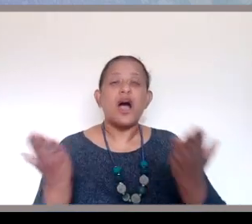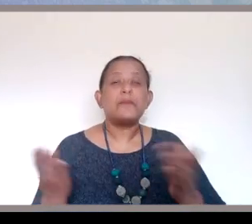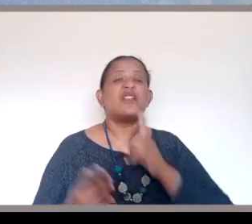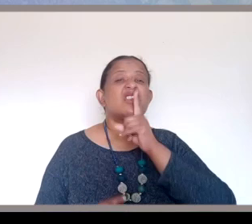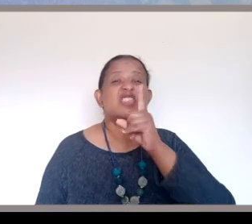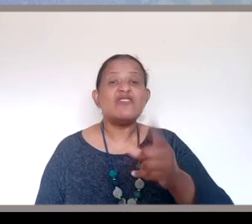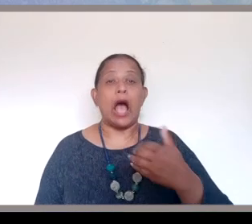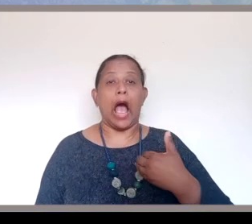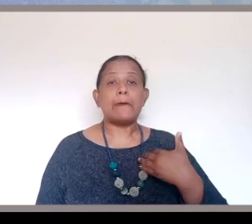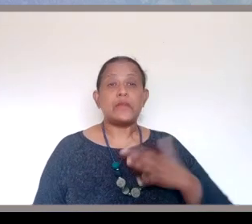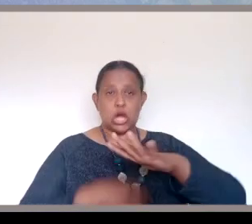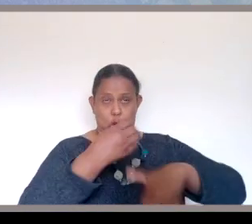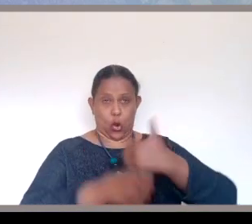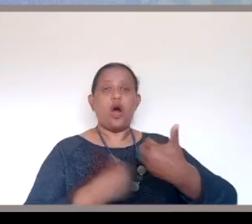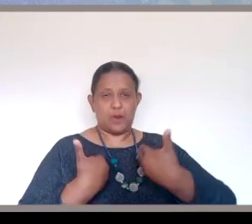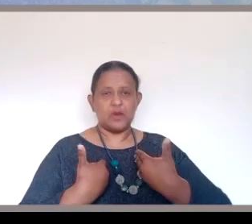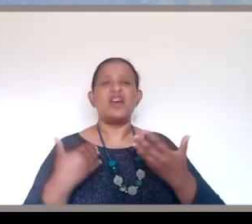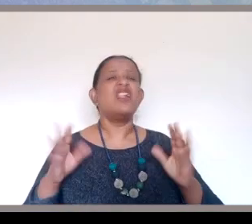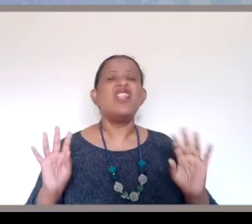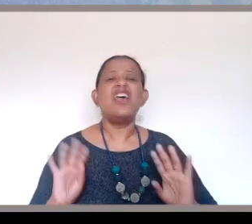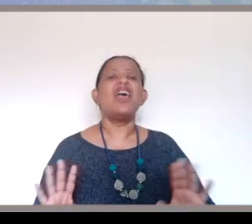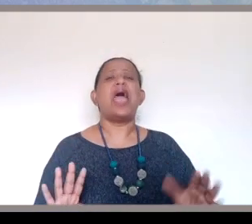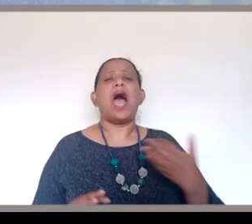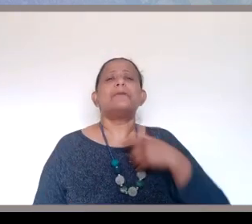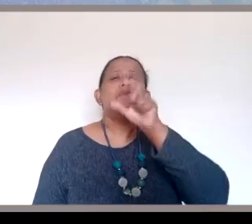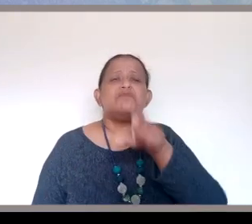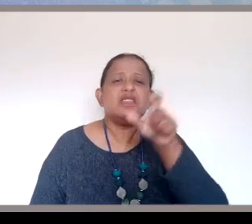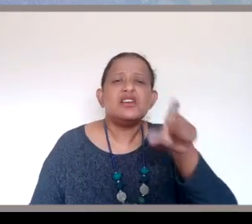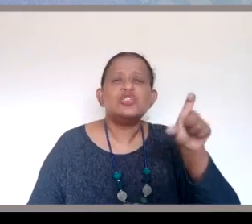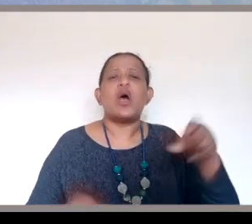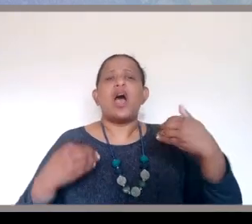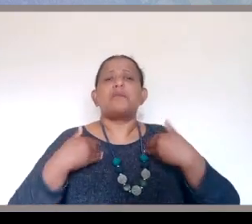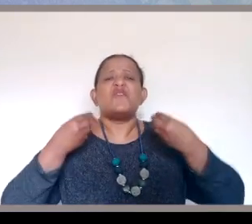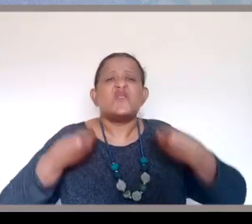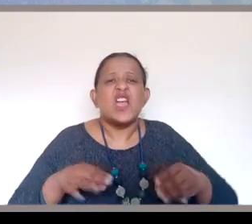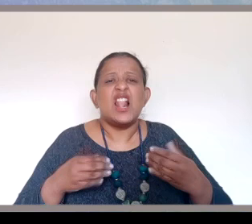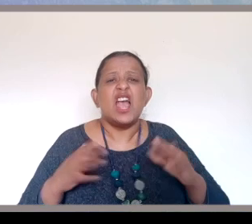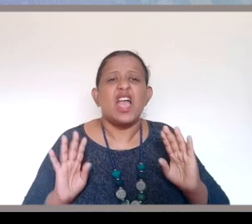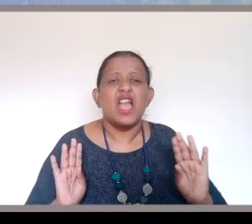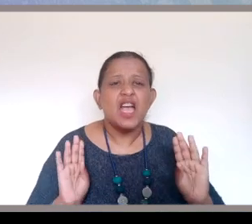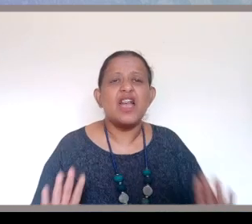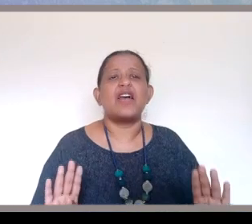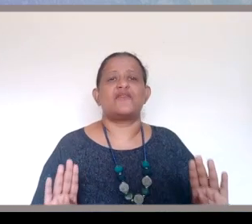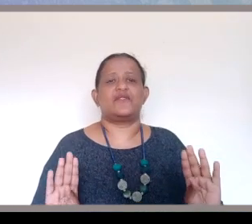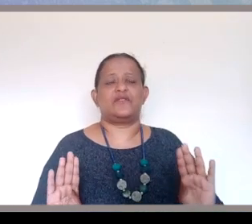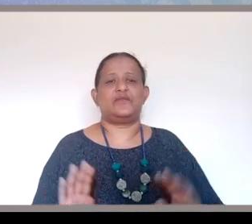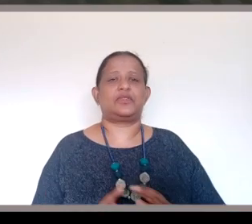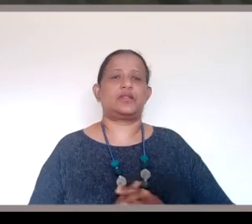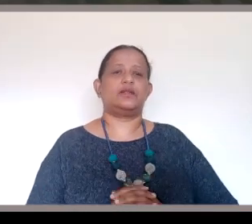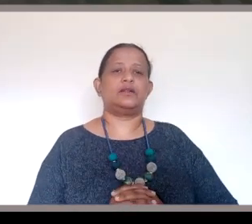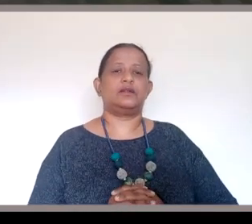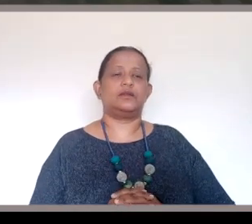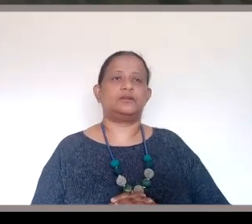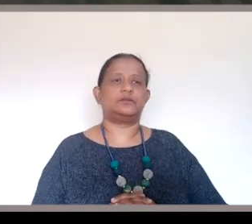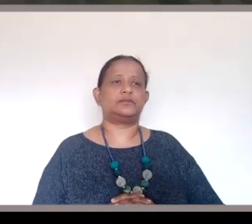human. Temptation proves that we are human, but not that we are evil. You see, it's